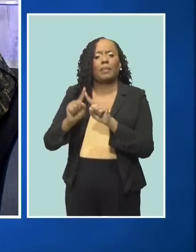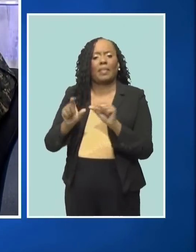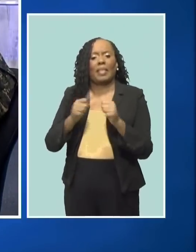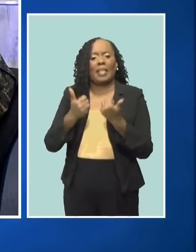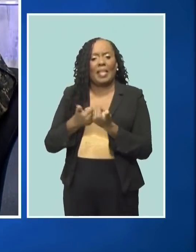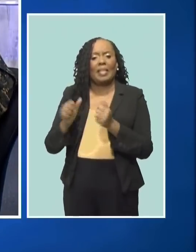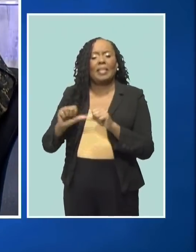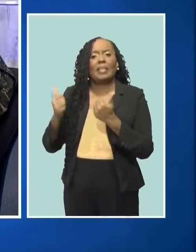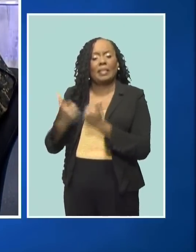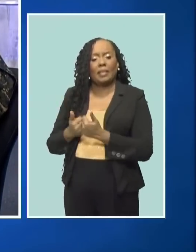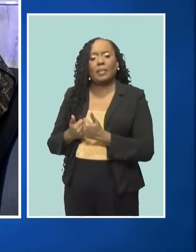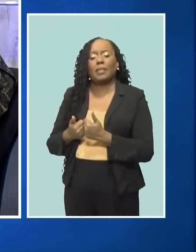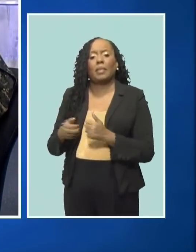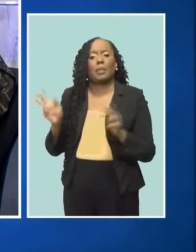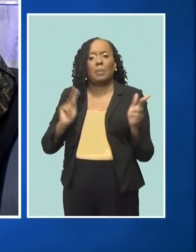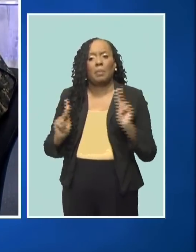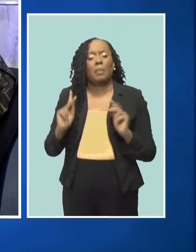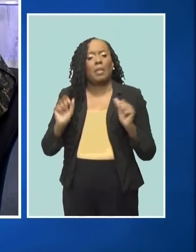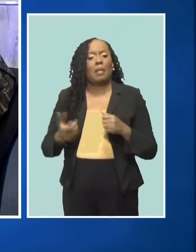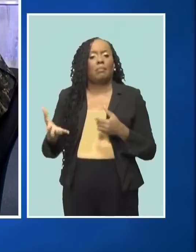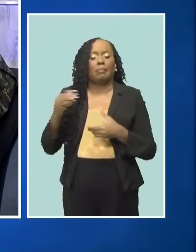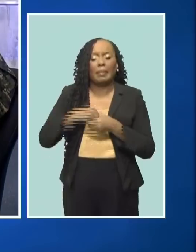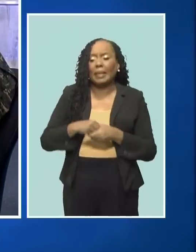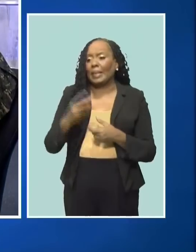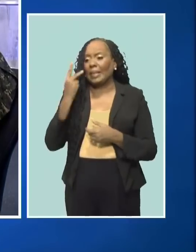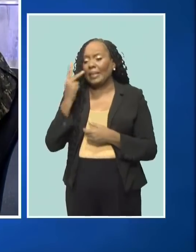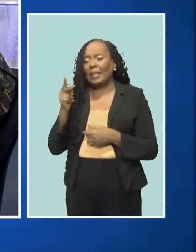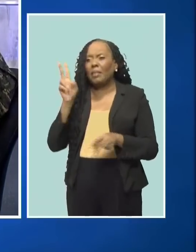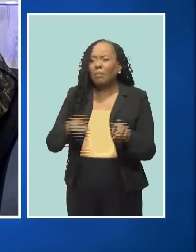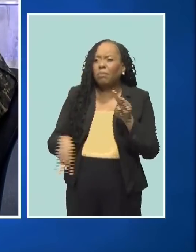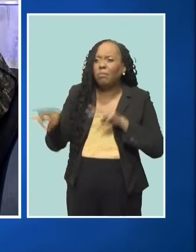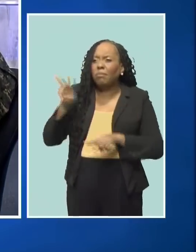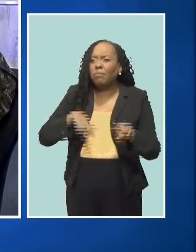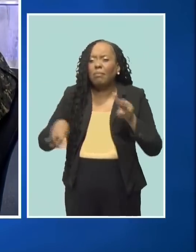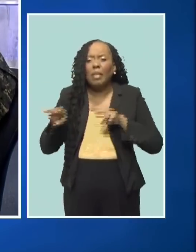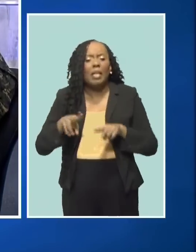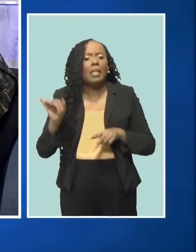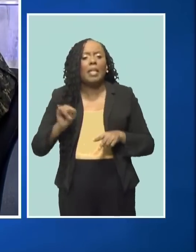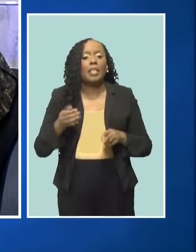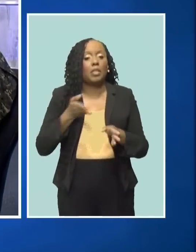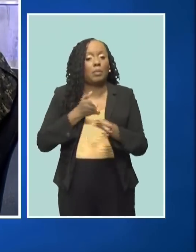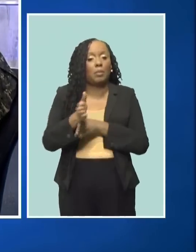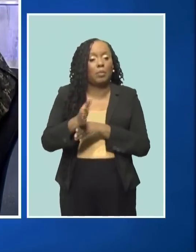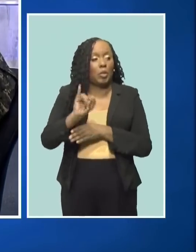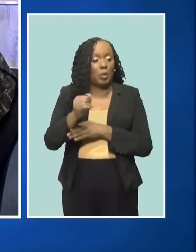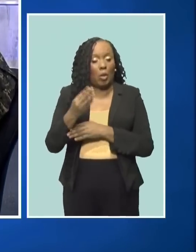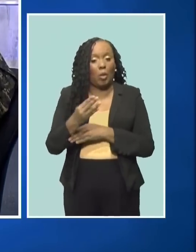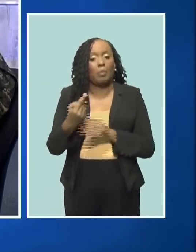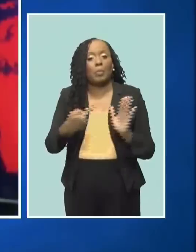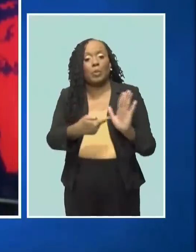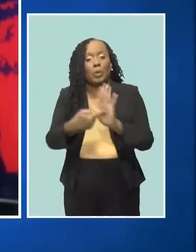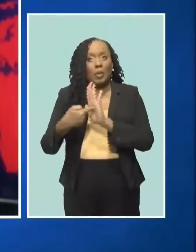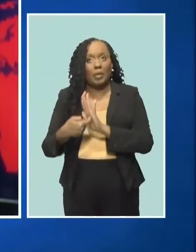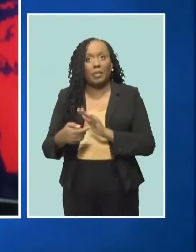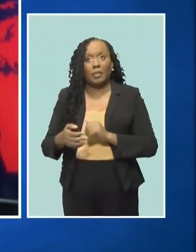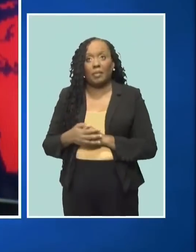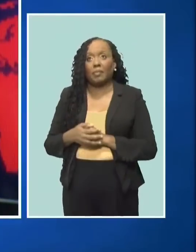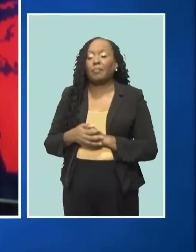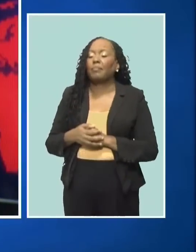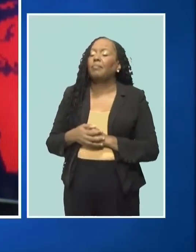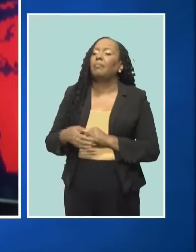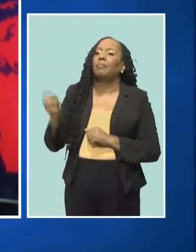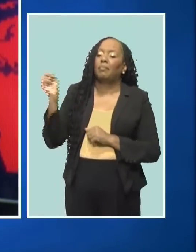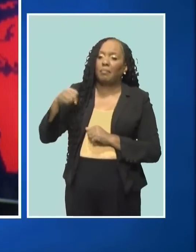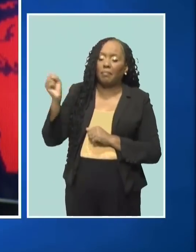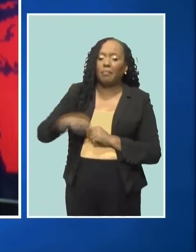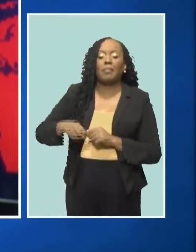will have a chance to get into what it takes to be a part of those agencies. So the career showcase opportunity obtains? Yes, please. So we have